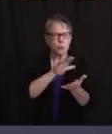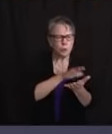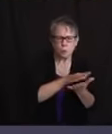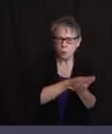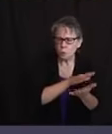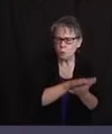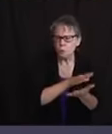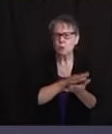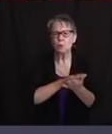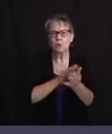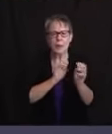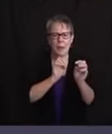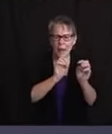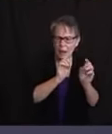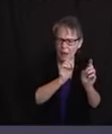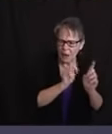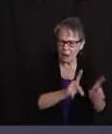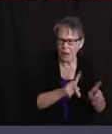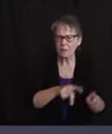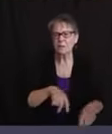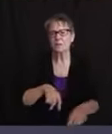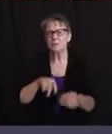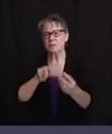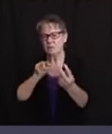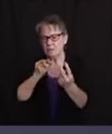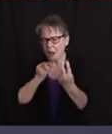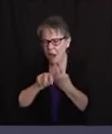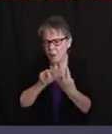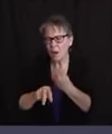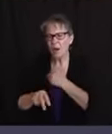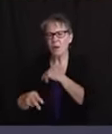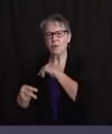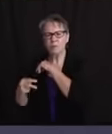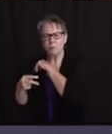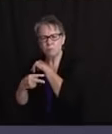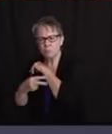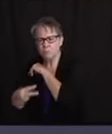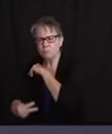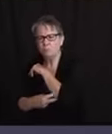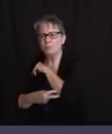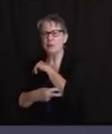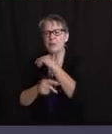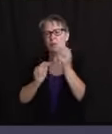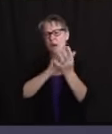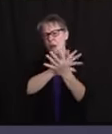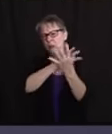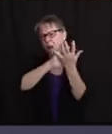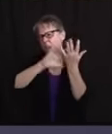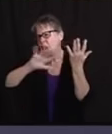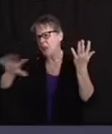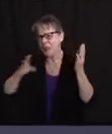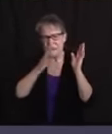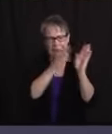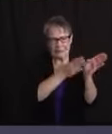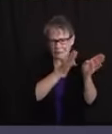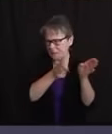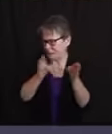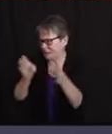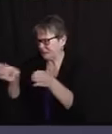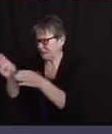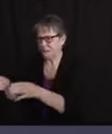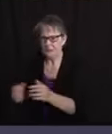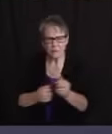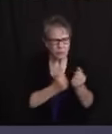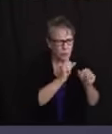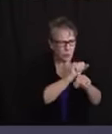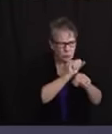God knows there's another investment that we've learned the hard way as a country. We have to invest in our public health infrastructure.